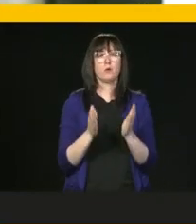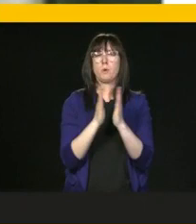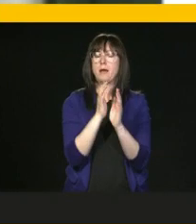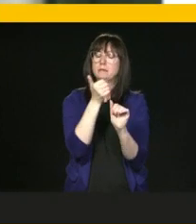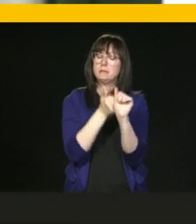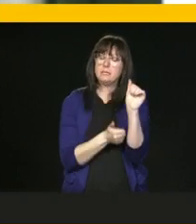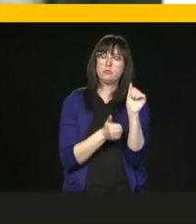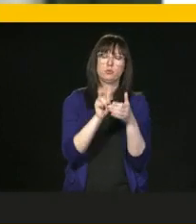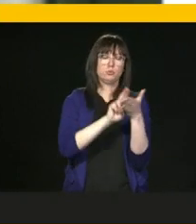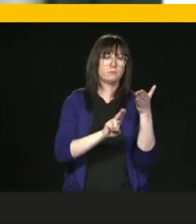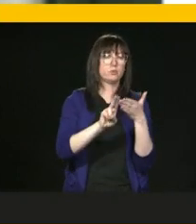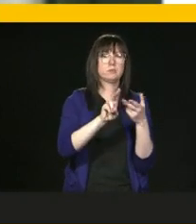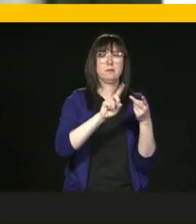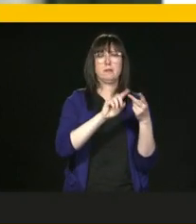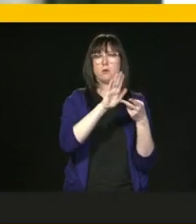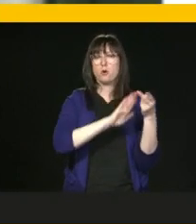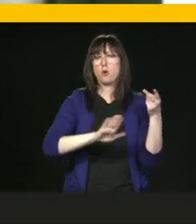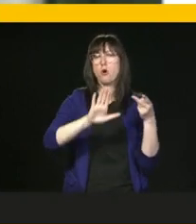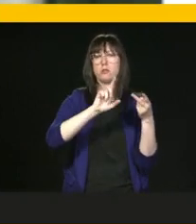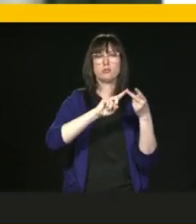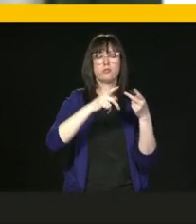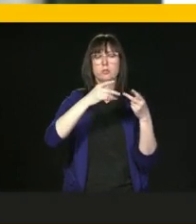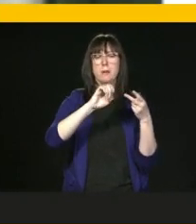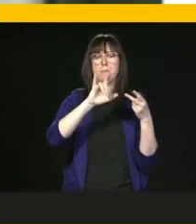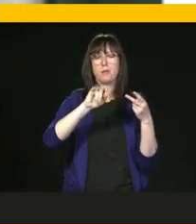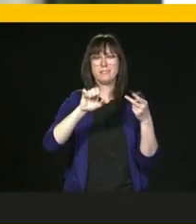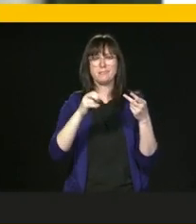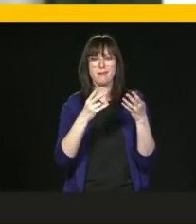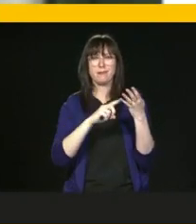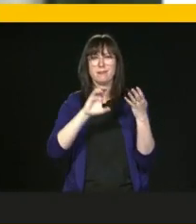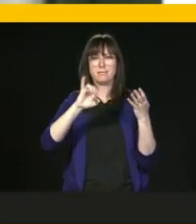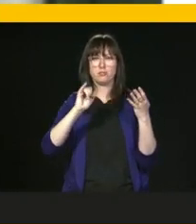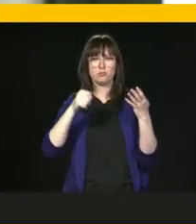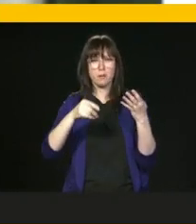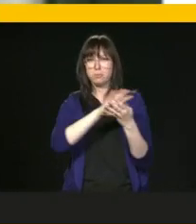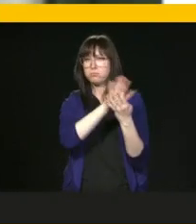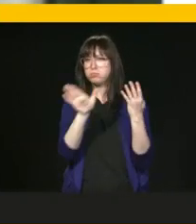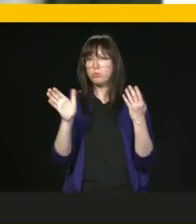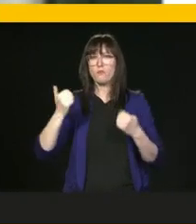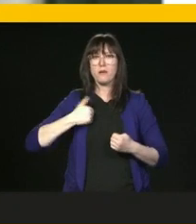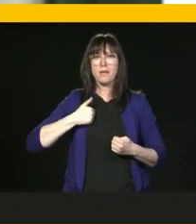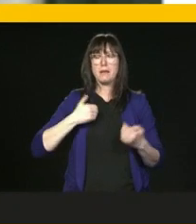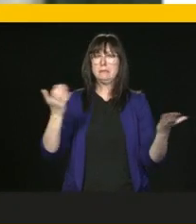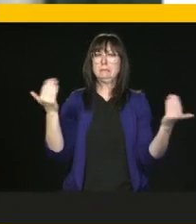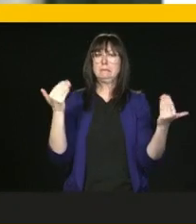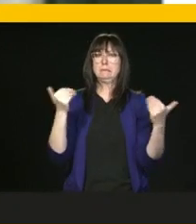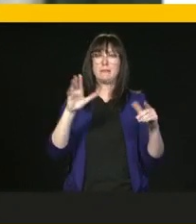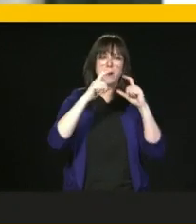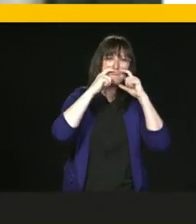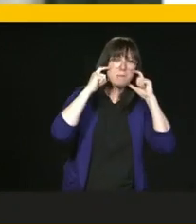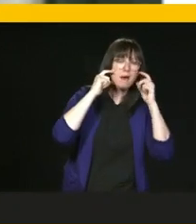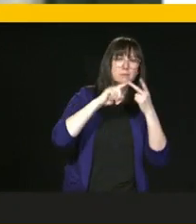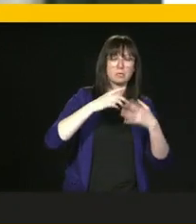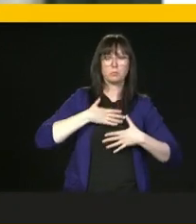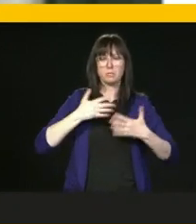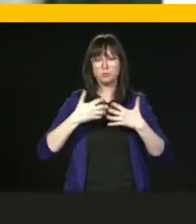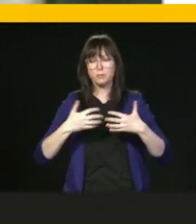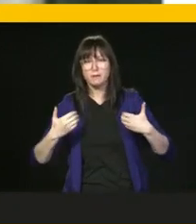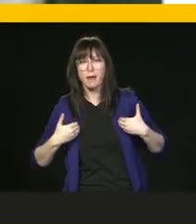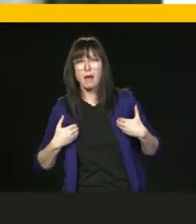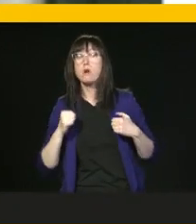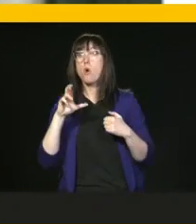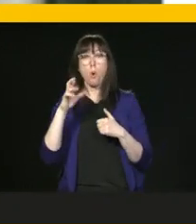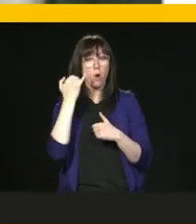école polytechnique et cégep du pays de nous donner tous les masques et ventilateurs qu'ils ont ou de nous proposer d'autres façons